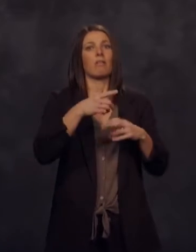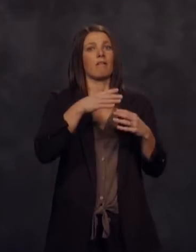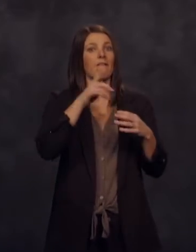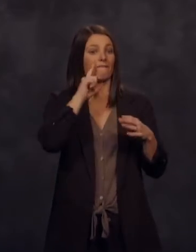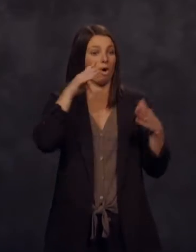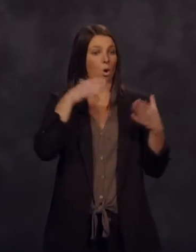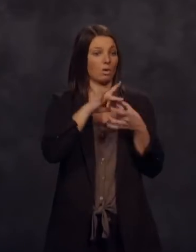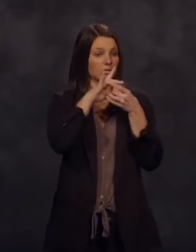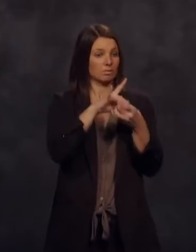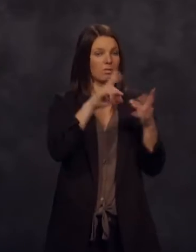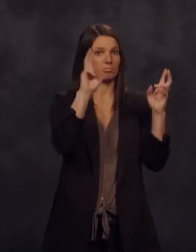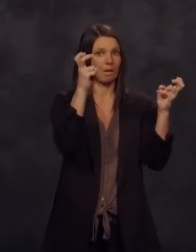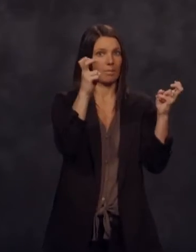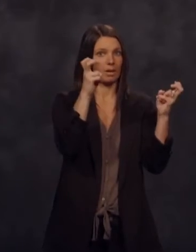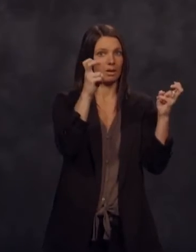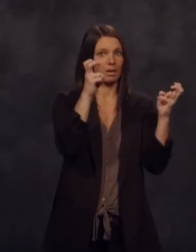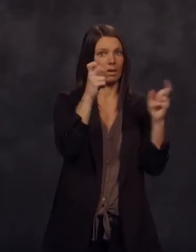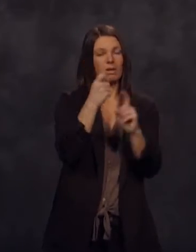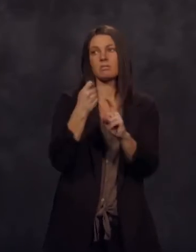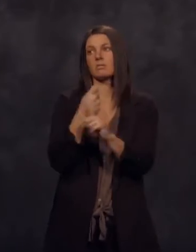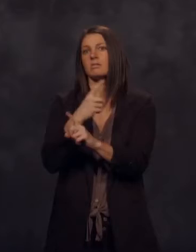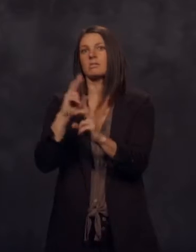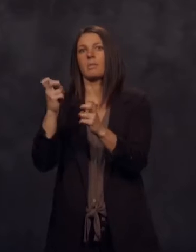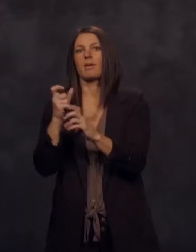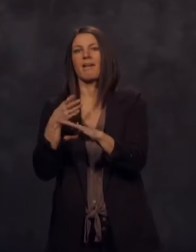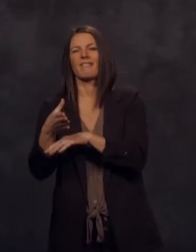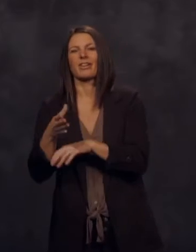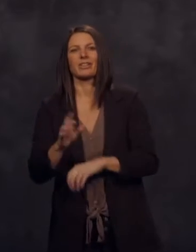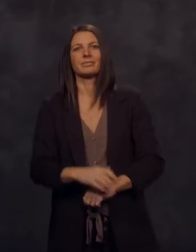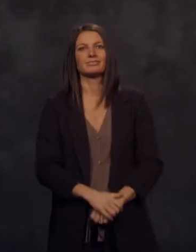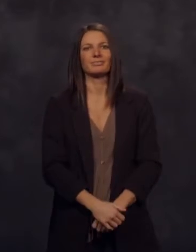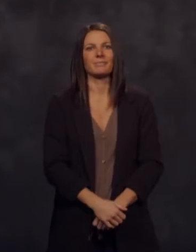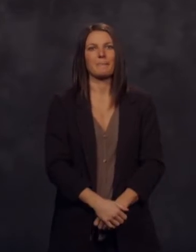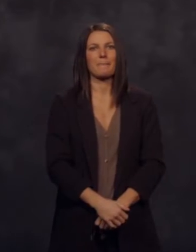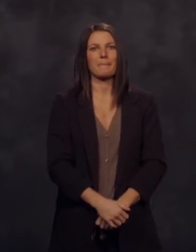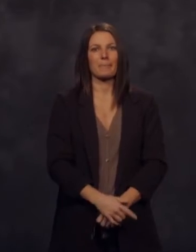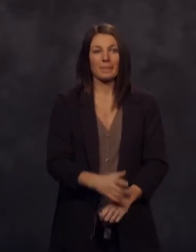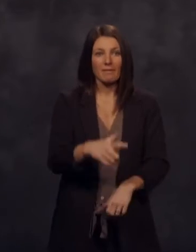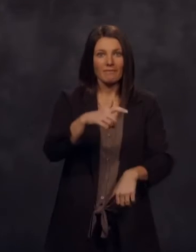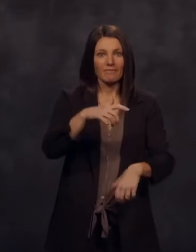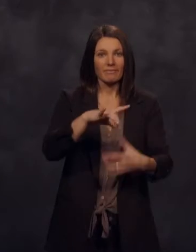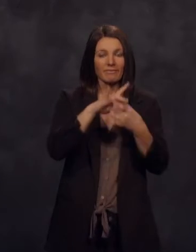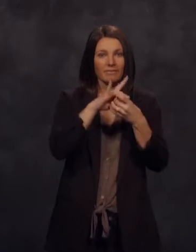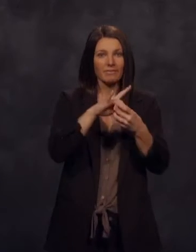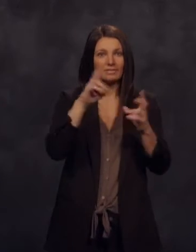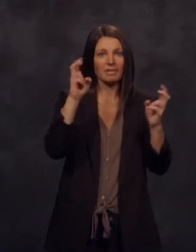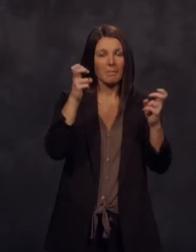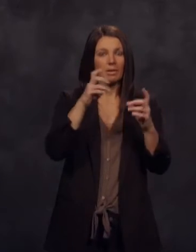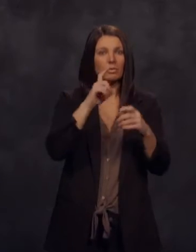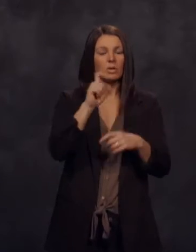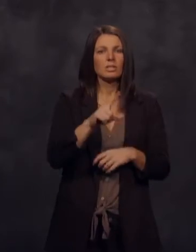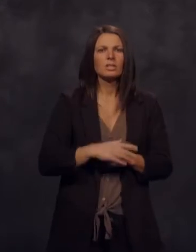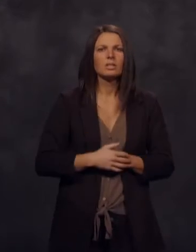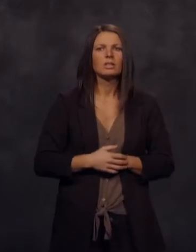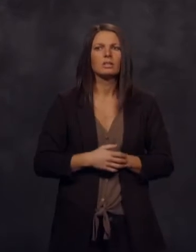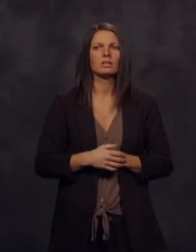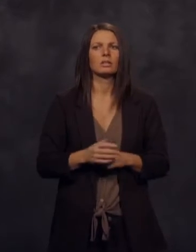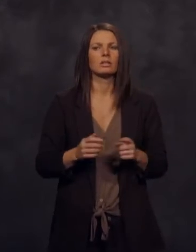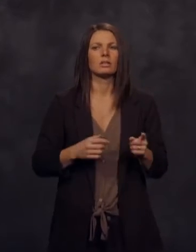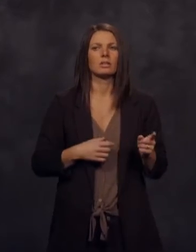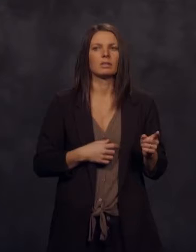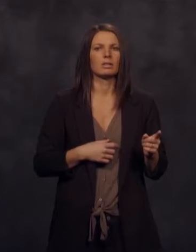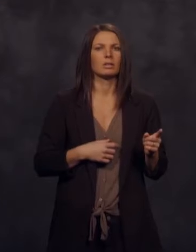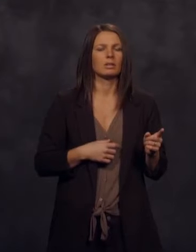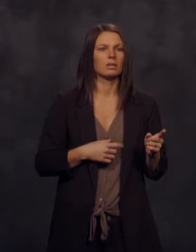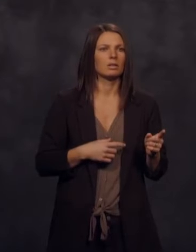I'll take off-topic questions in a gaggle afterwards. So, would you have on-topic questions? I do. Okay. Ooh. I'm just trying to be clear here. So this is,